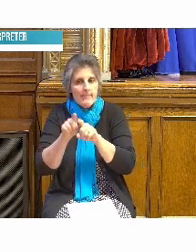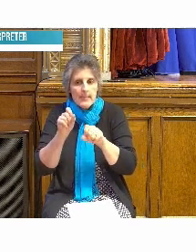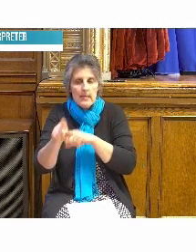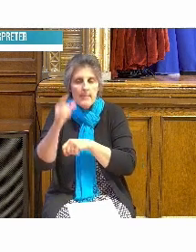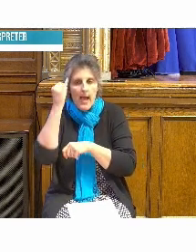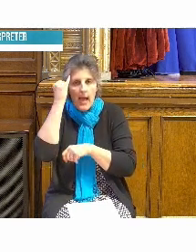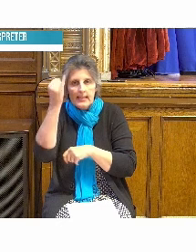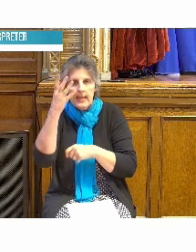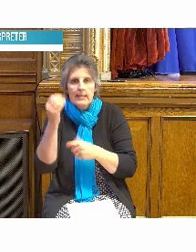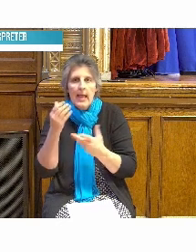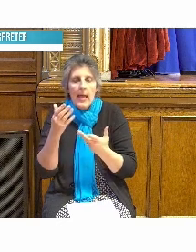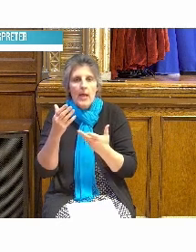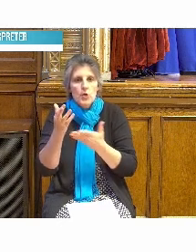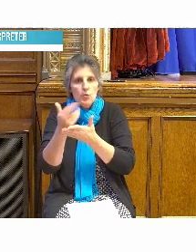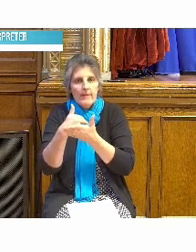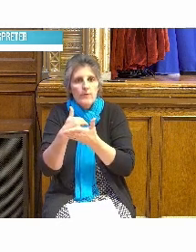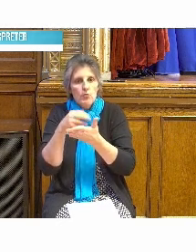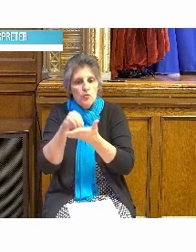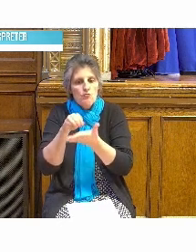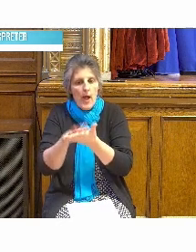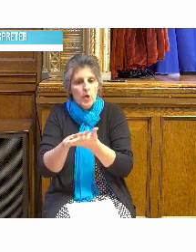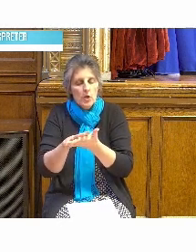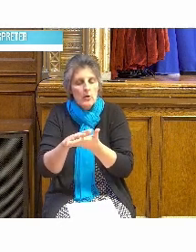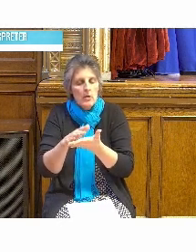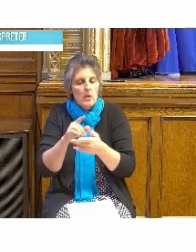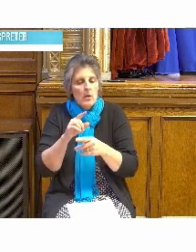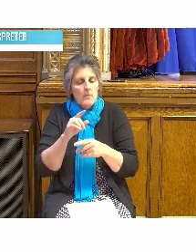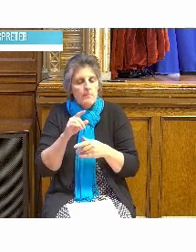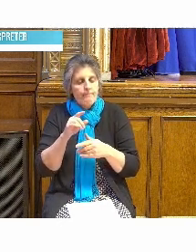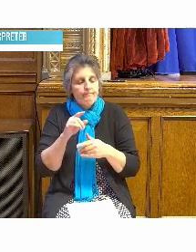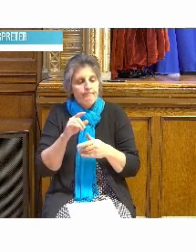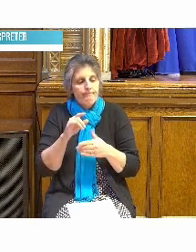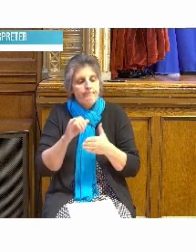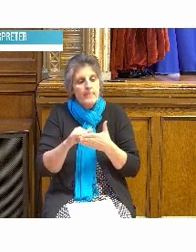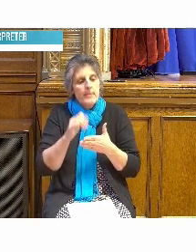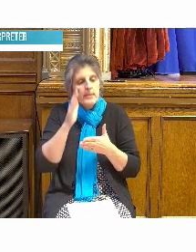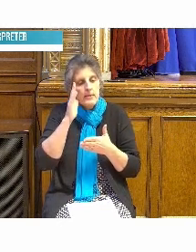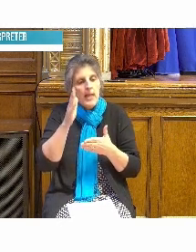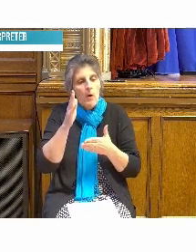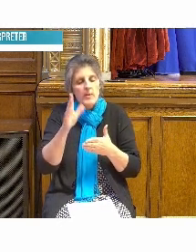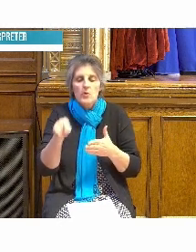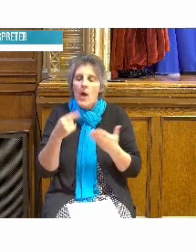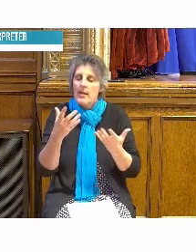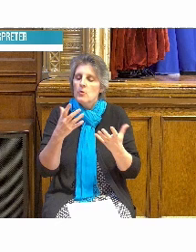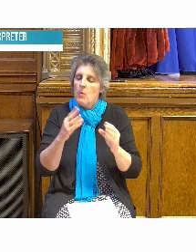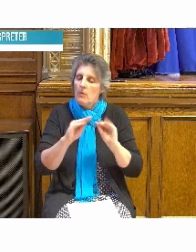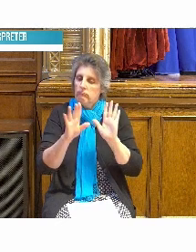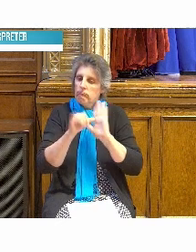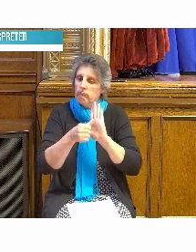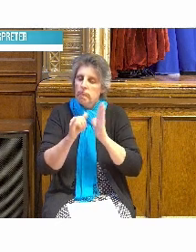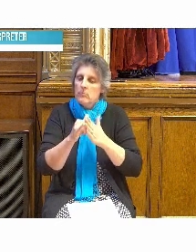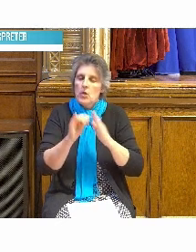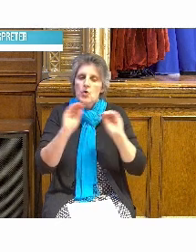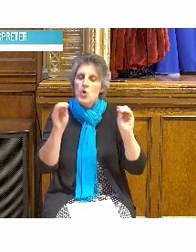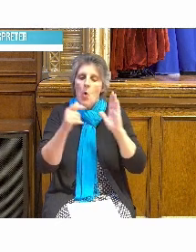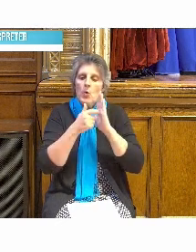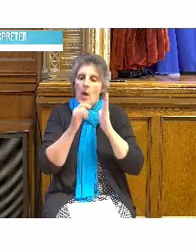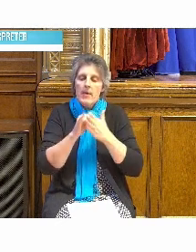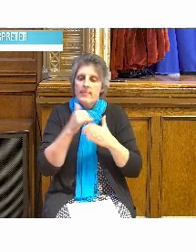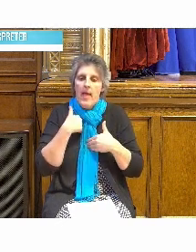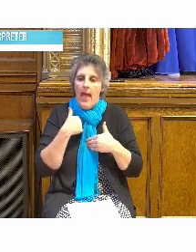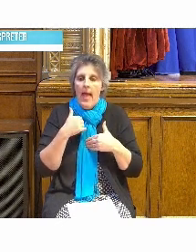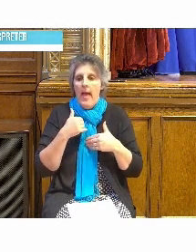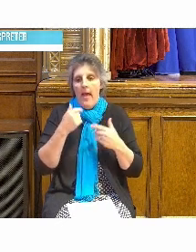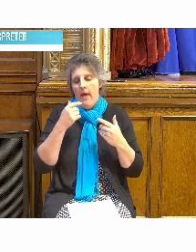ideas and to certainly review the record. It would be, so I just want to make that point. There's no requirement that there be a